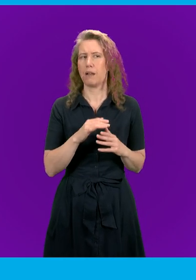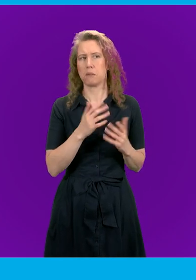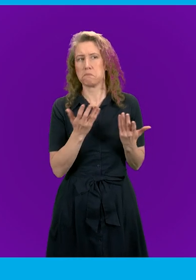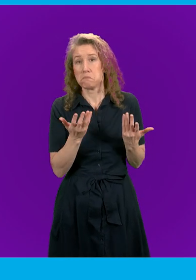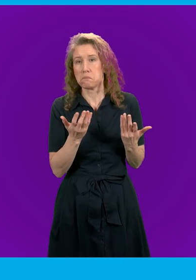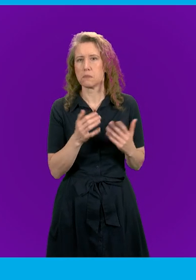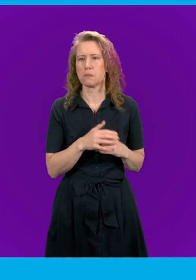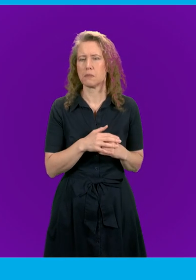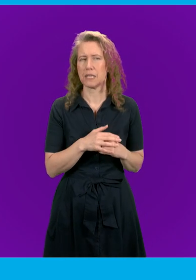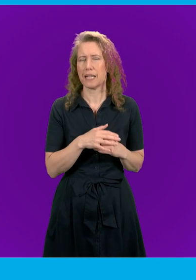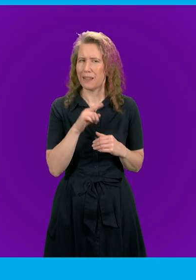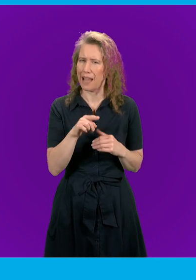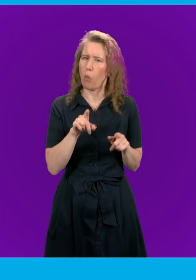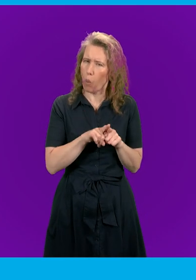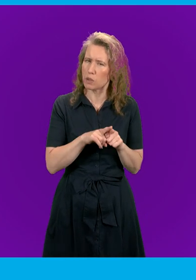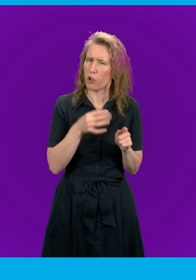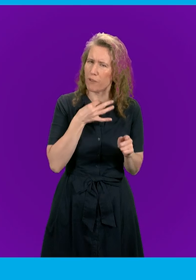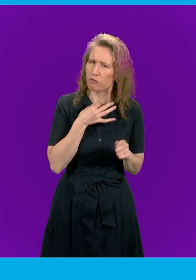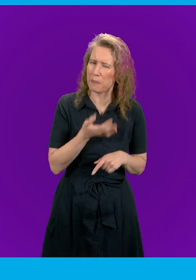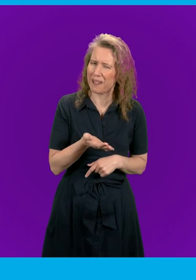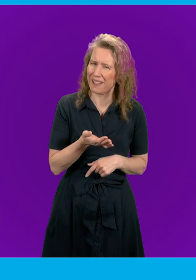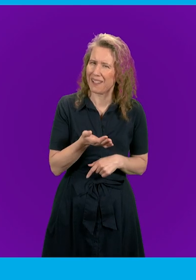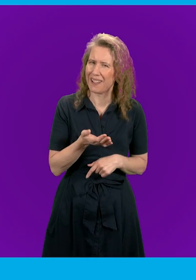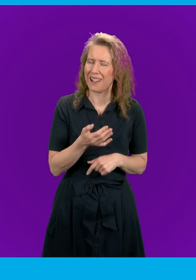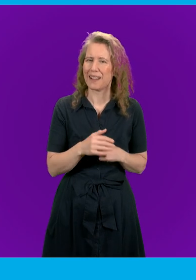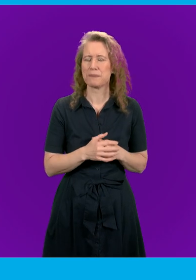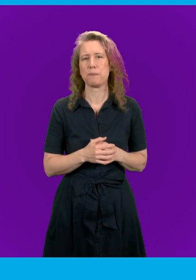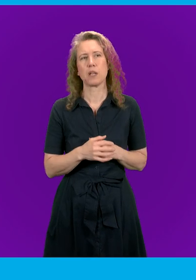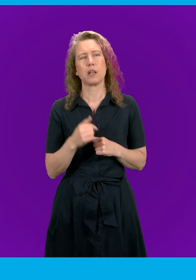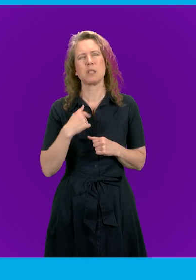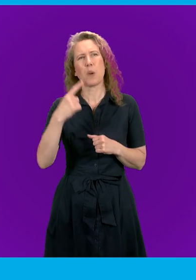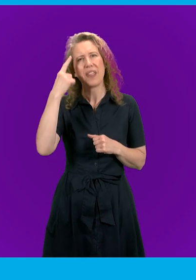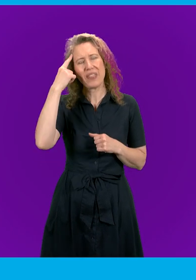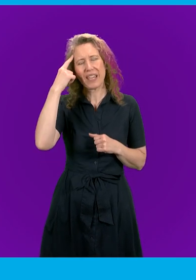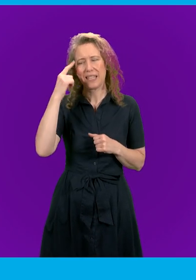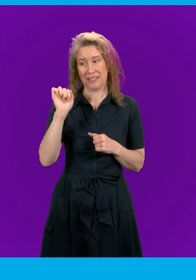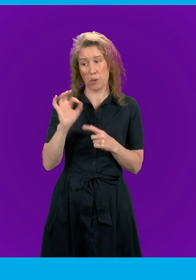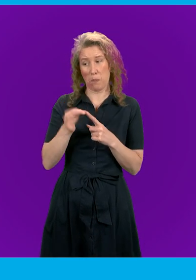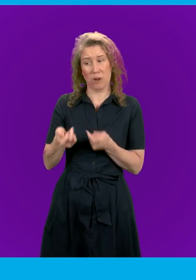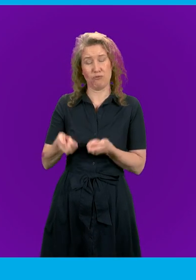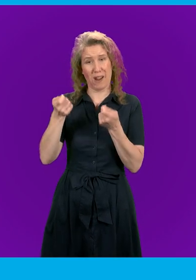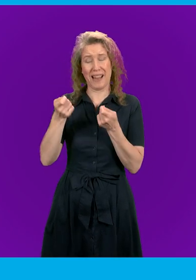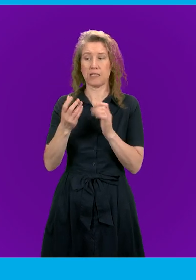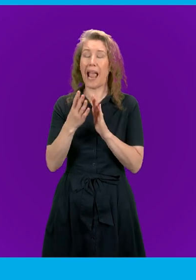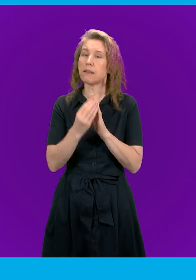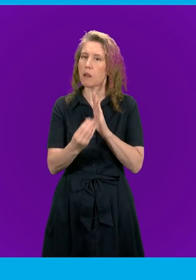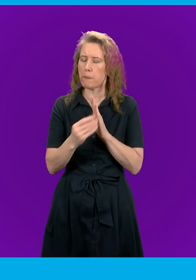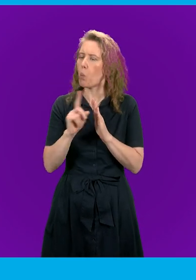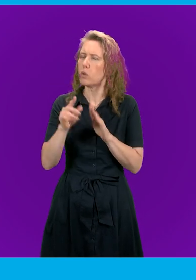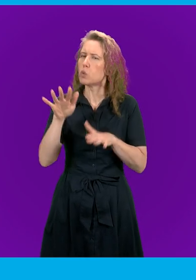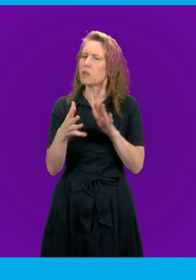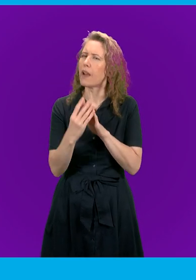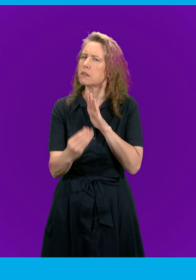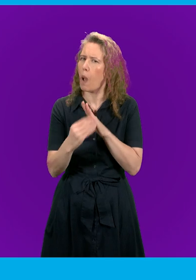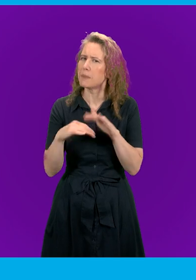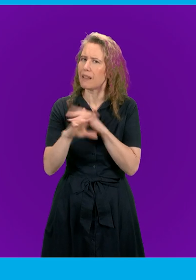people, you know, there are vulnerabilities there. So I think the point that you make about having examples